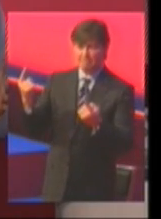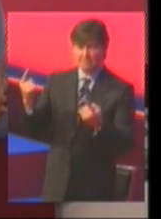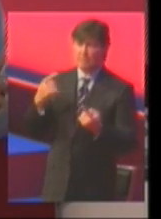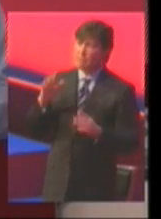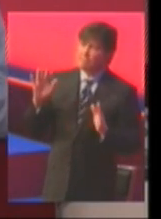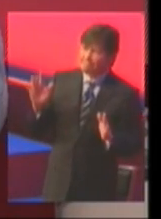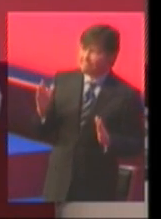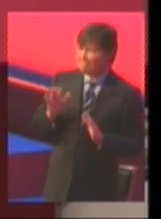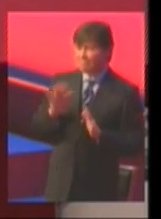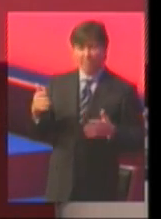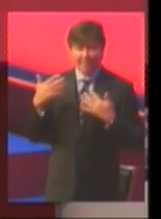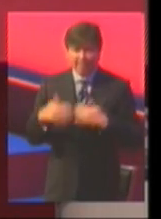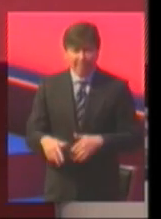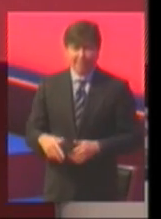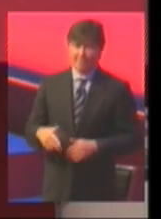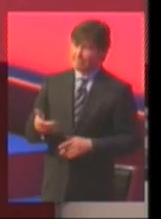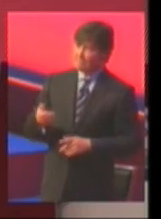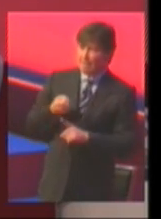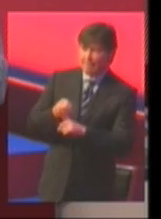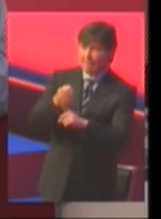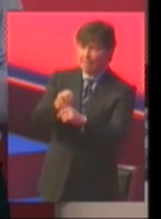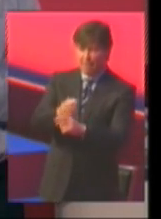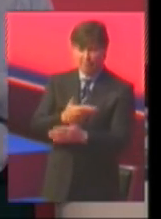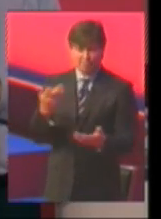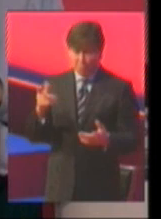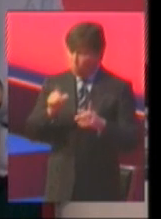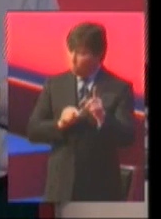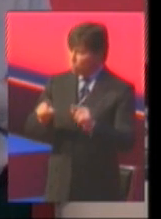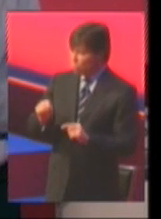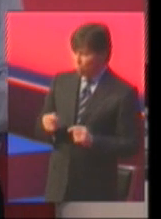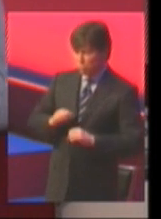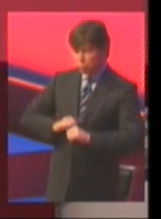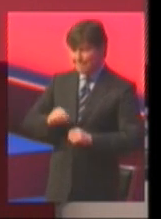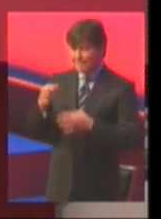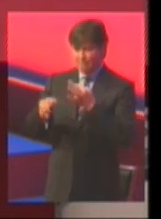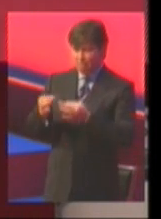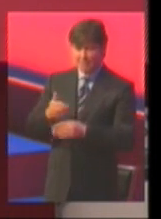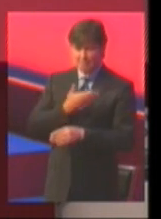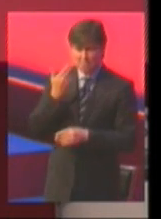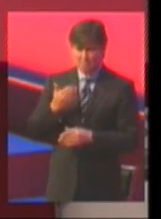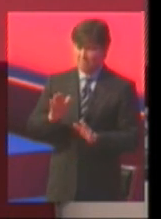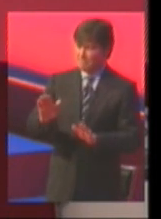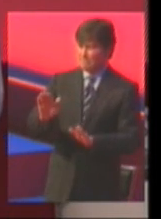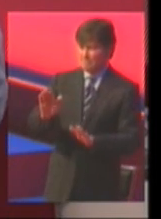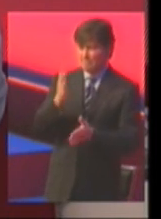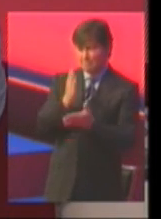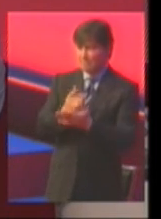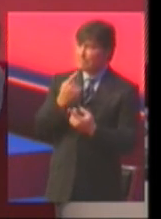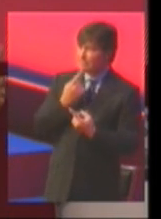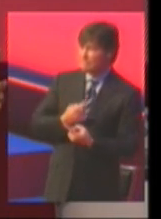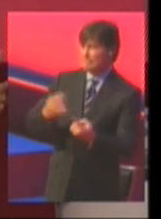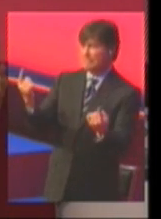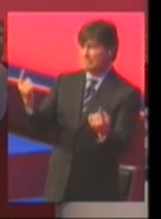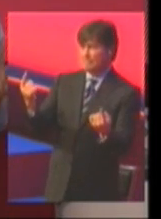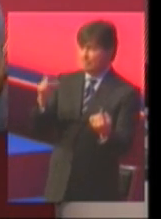causes left. There's nothing worth fighting for. There are no great choices left in British politics. Conference, I tell you